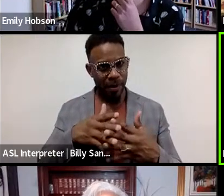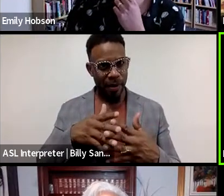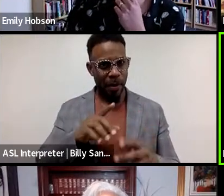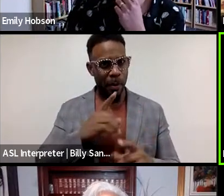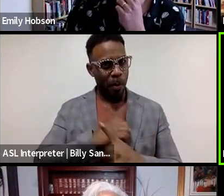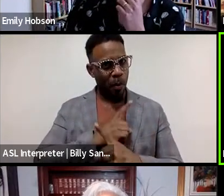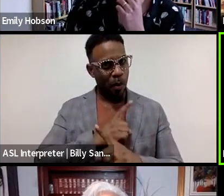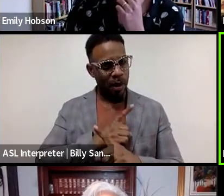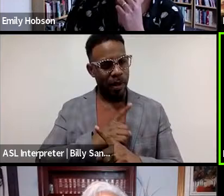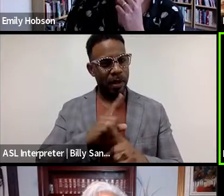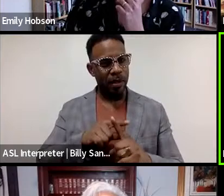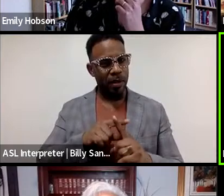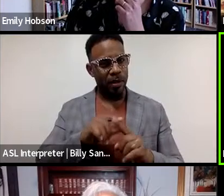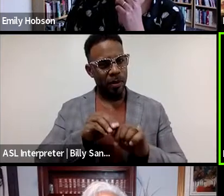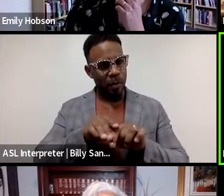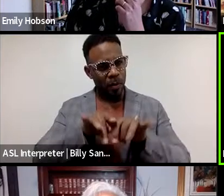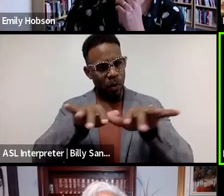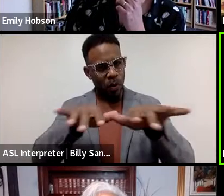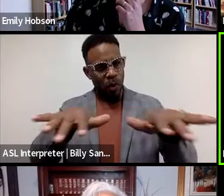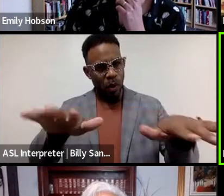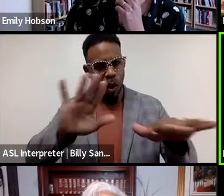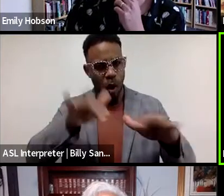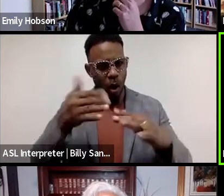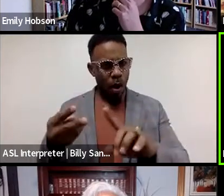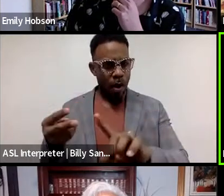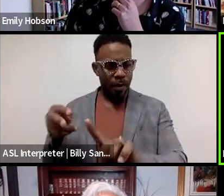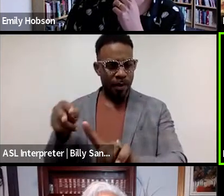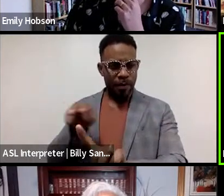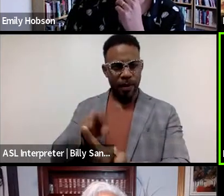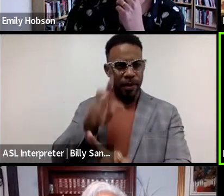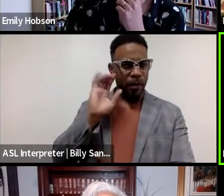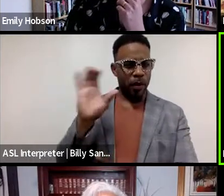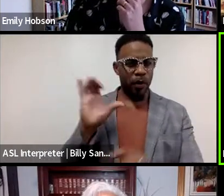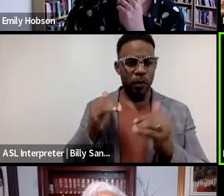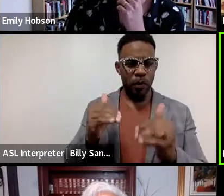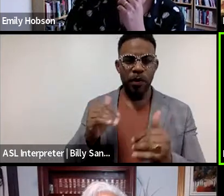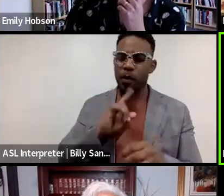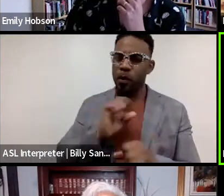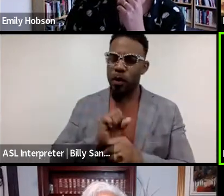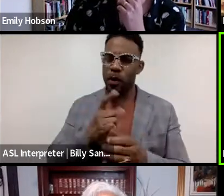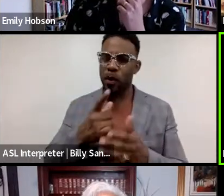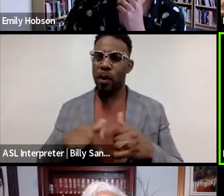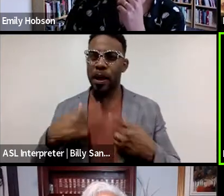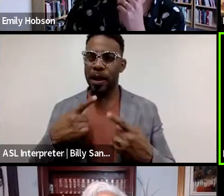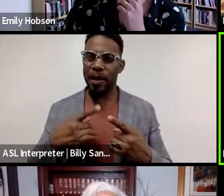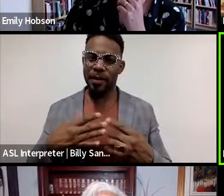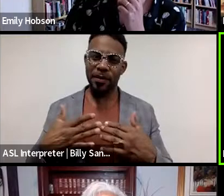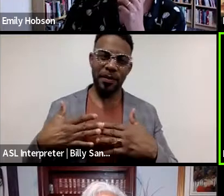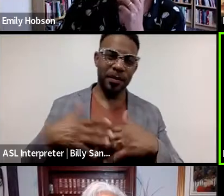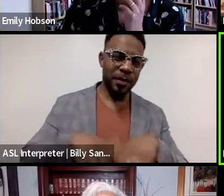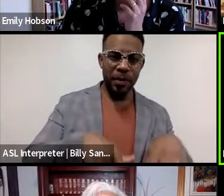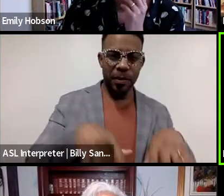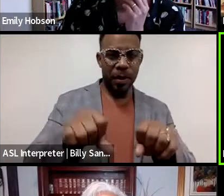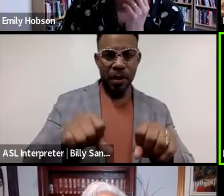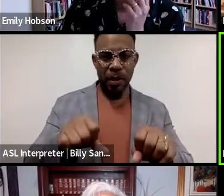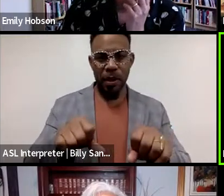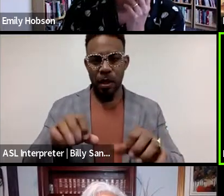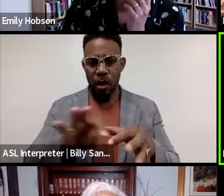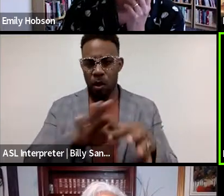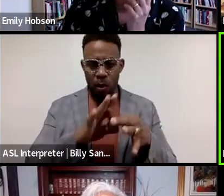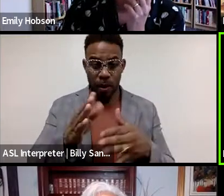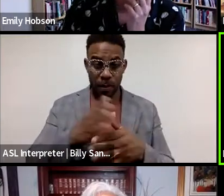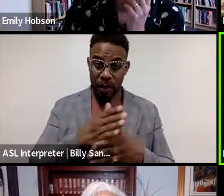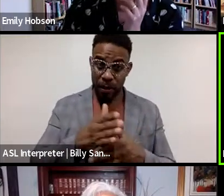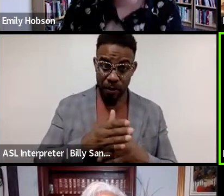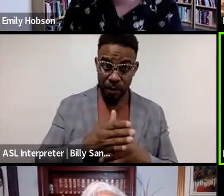poison. It permeates all phases of the conservative movement and is really what has impeded a coalition